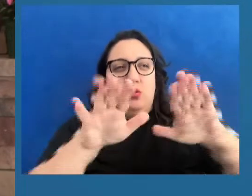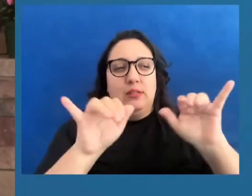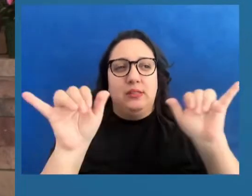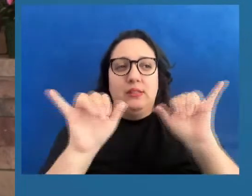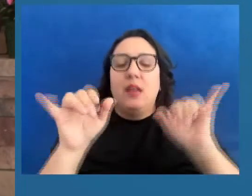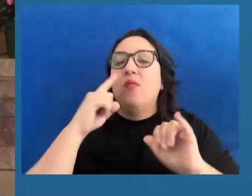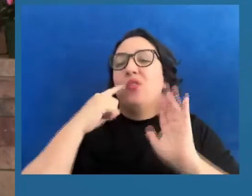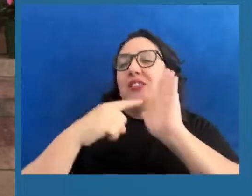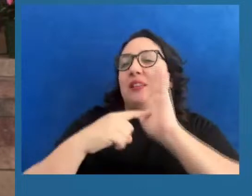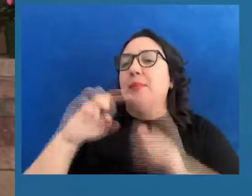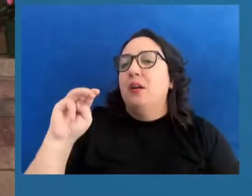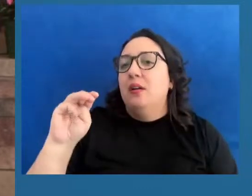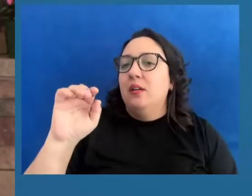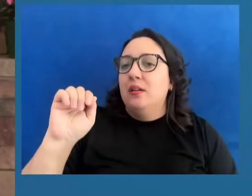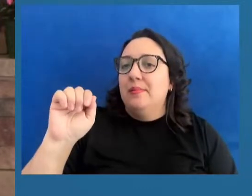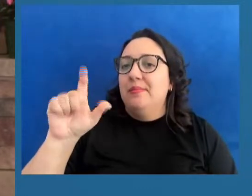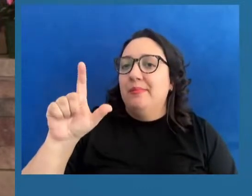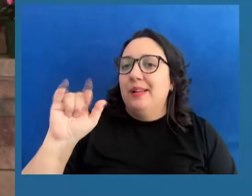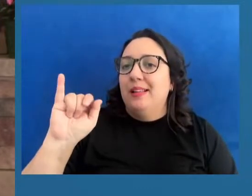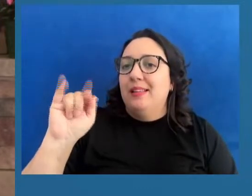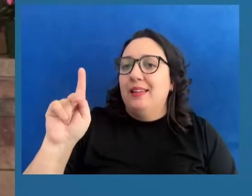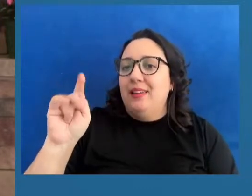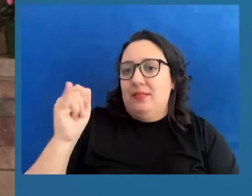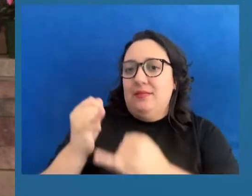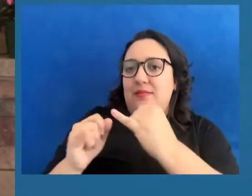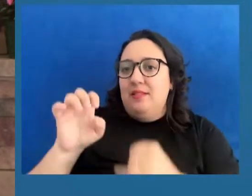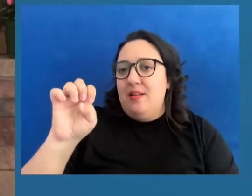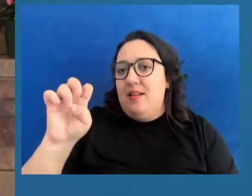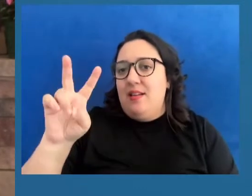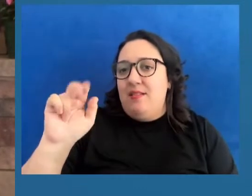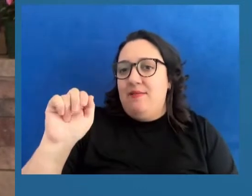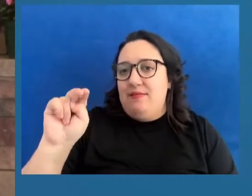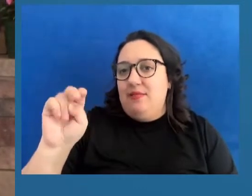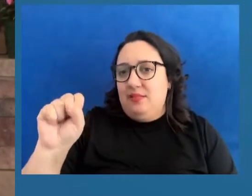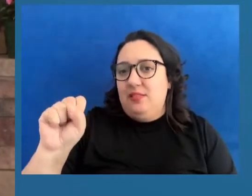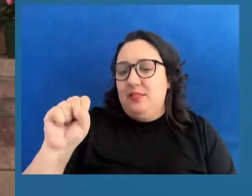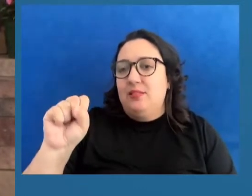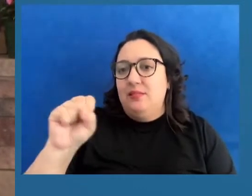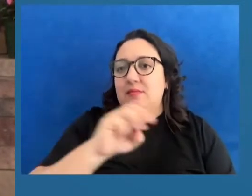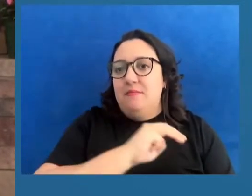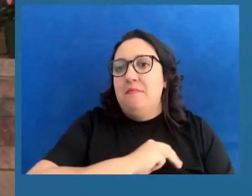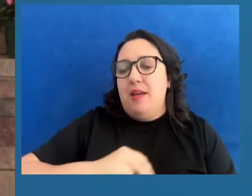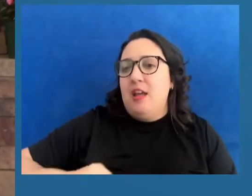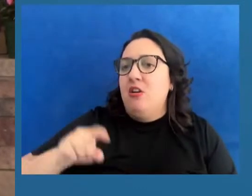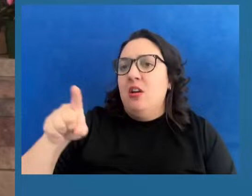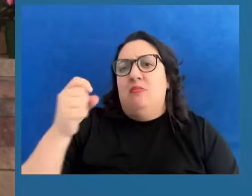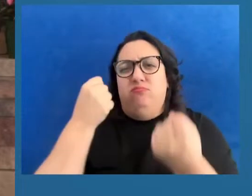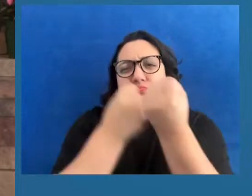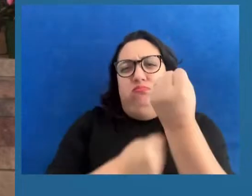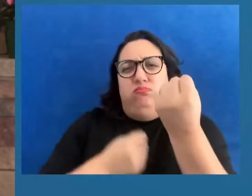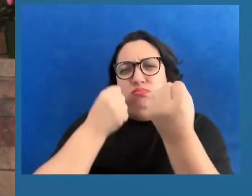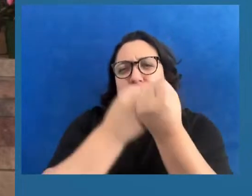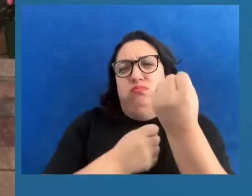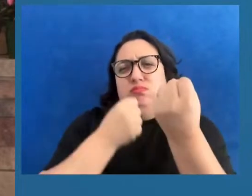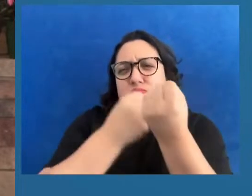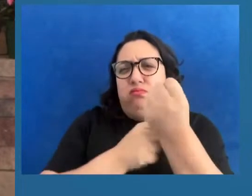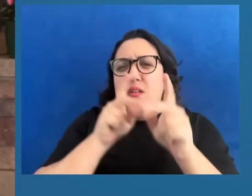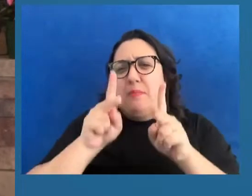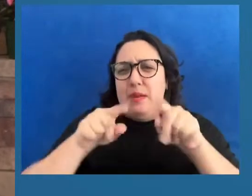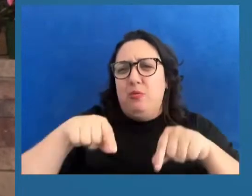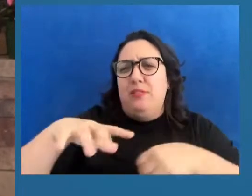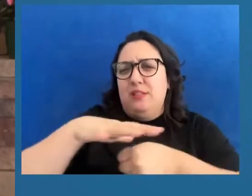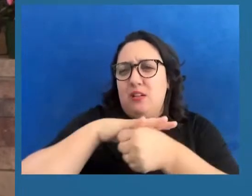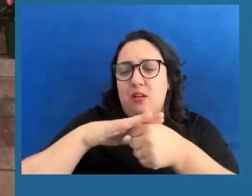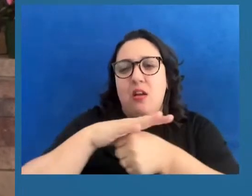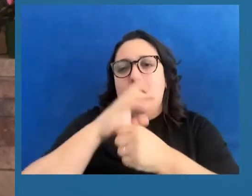Evans. He has been such a champion for this people of this region. I honor your public service. It is hard. We've